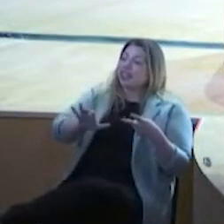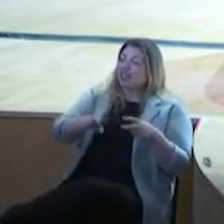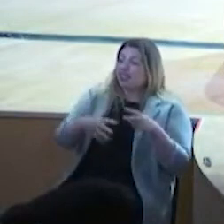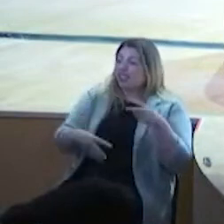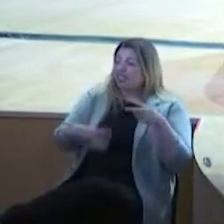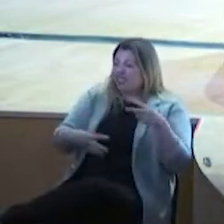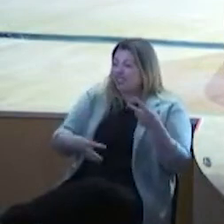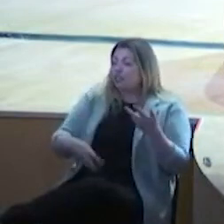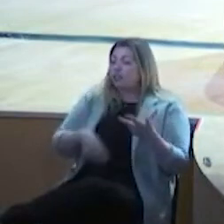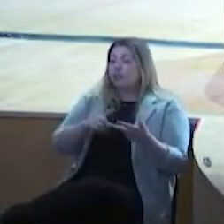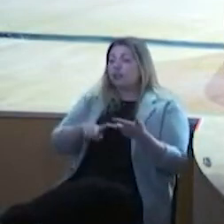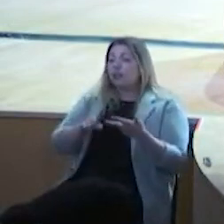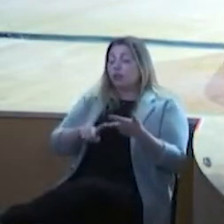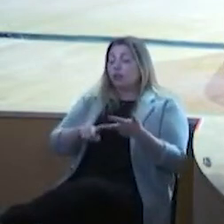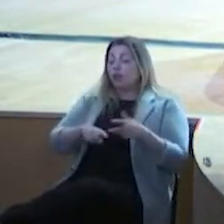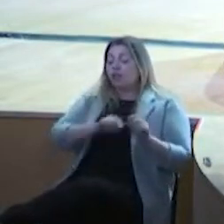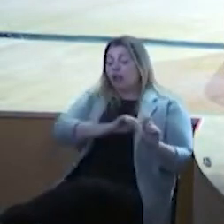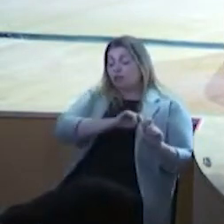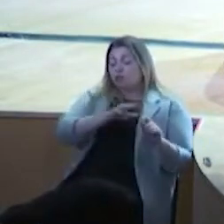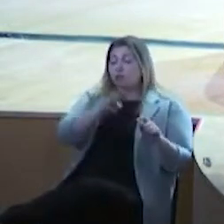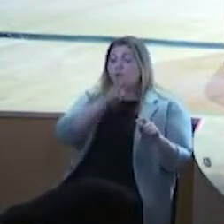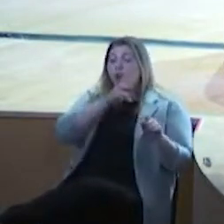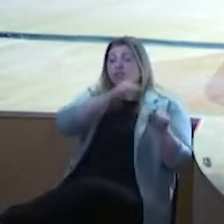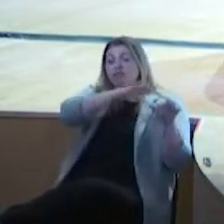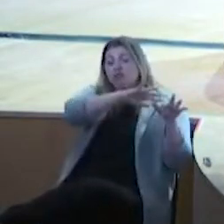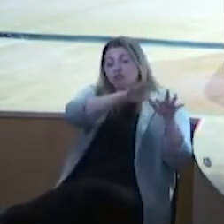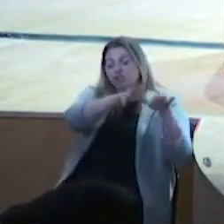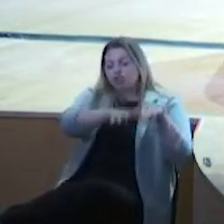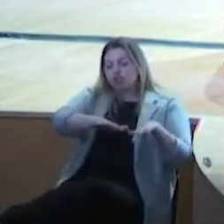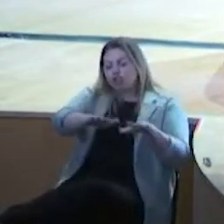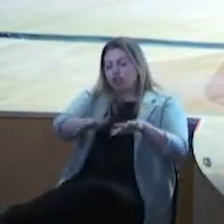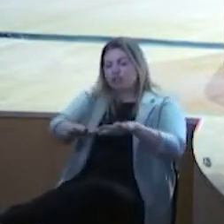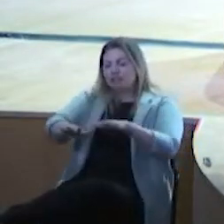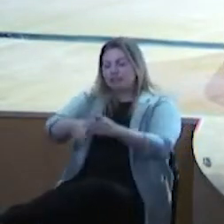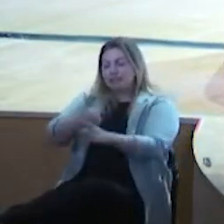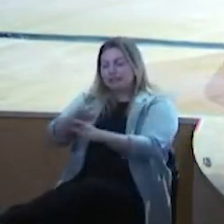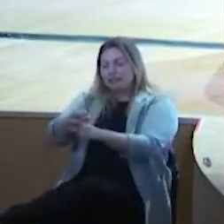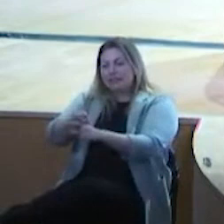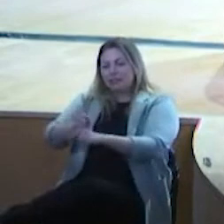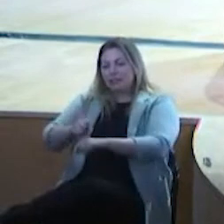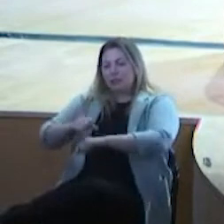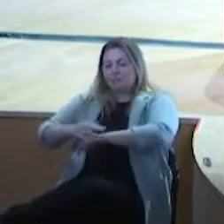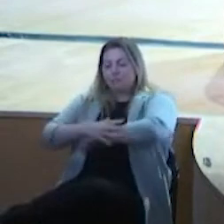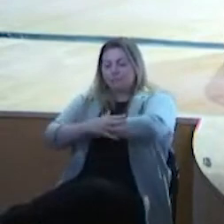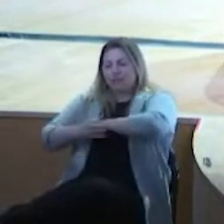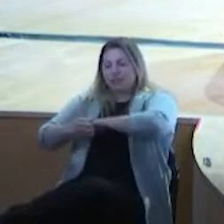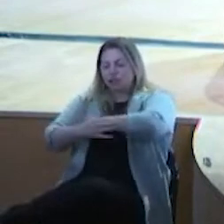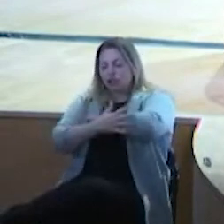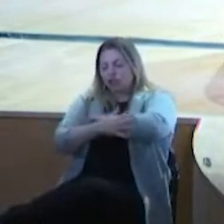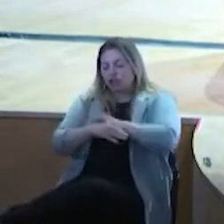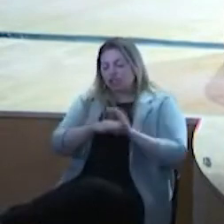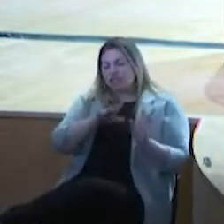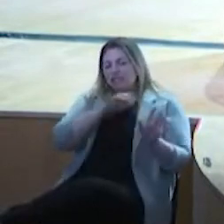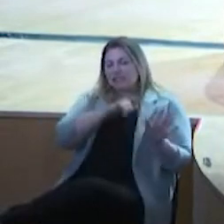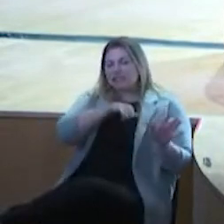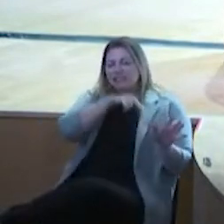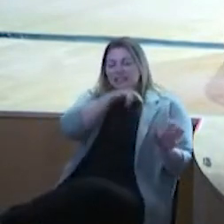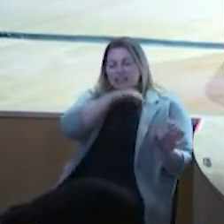washing over the land and coming on to the beach itself, which is presenting with more